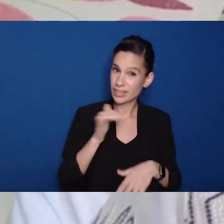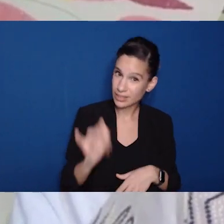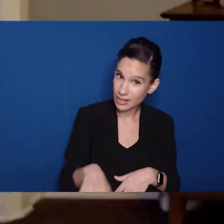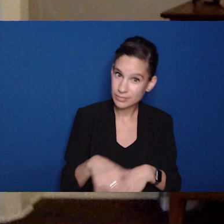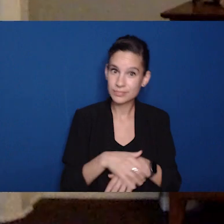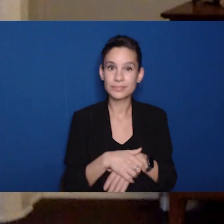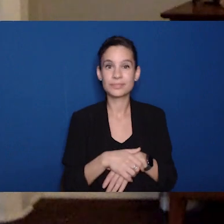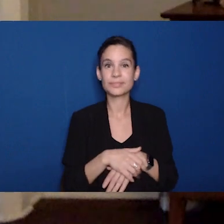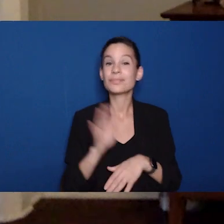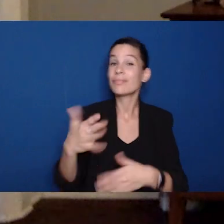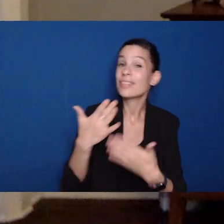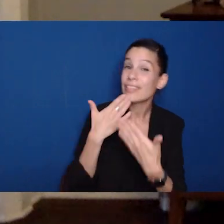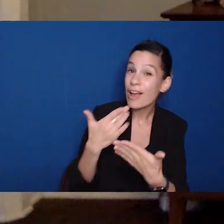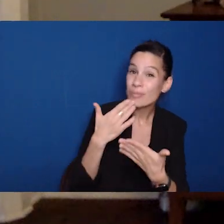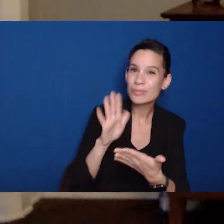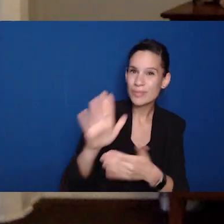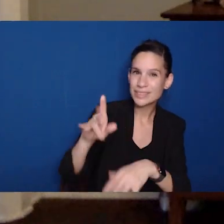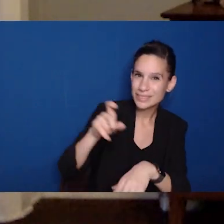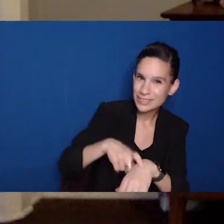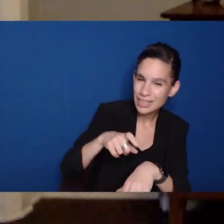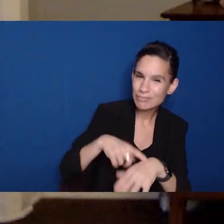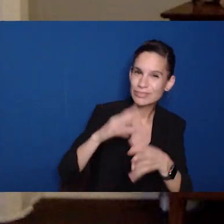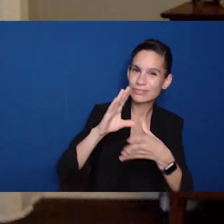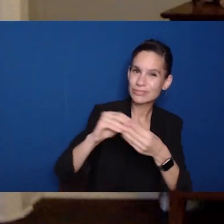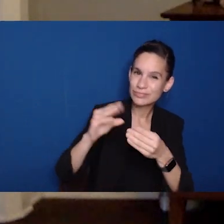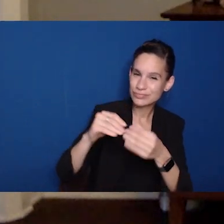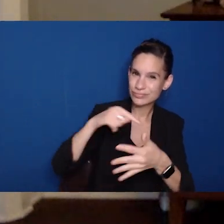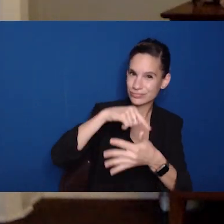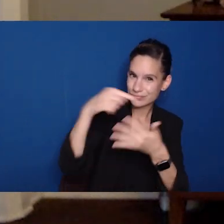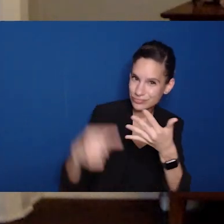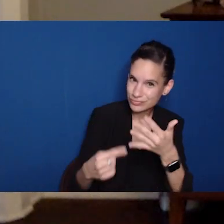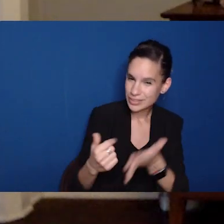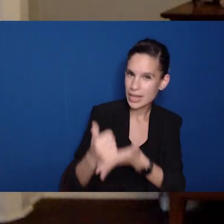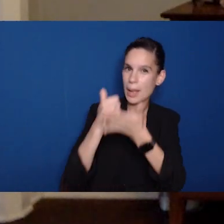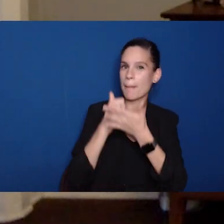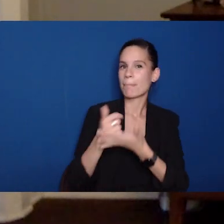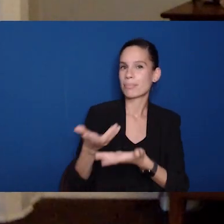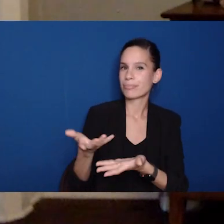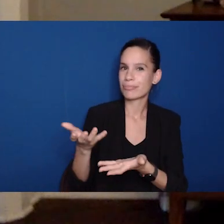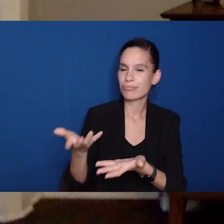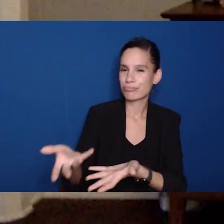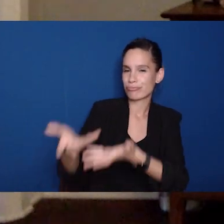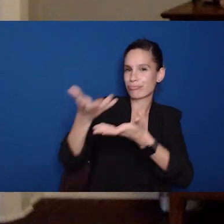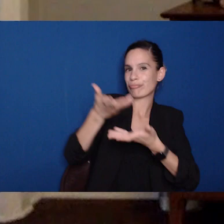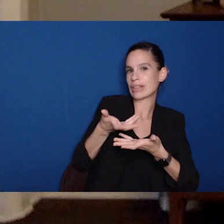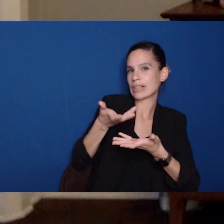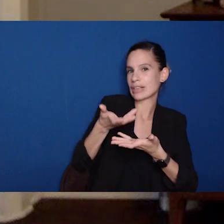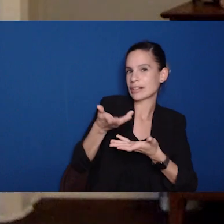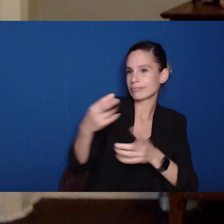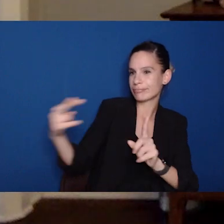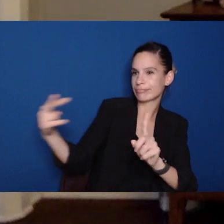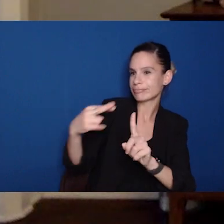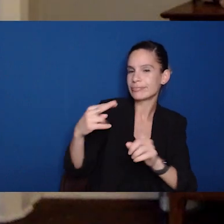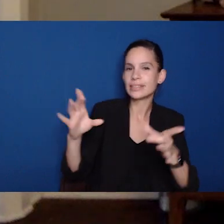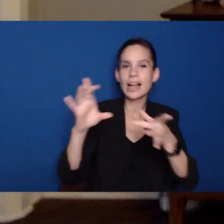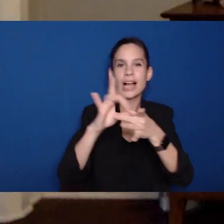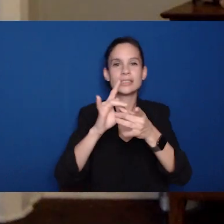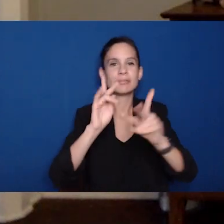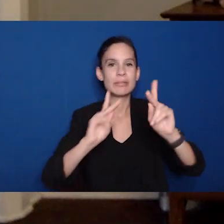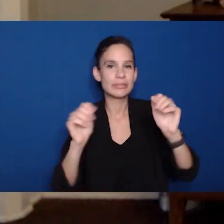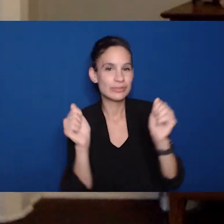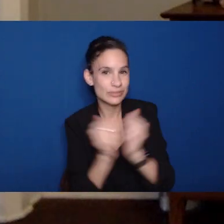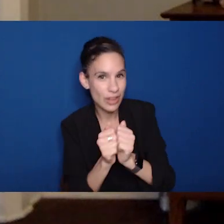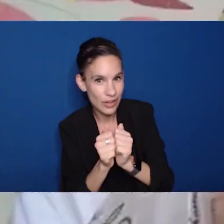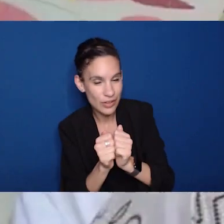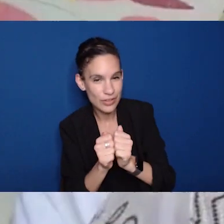that. Thank you for taking the time to talk about all of the things you have and helping bring people, closer together